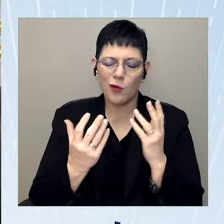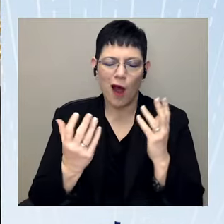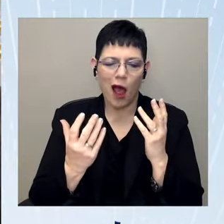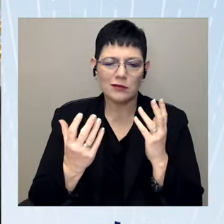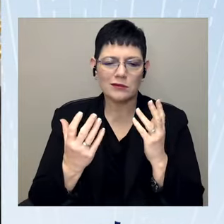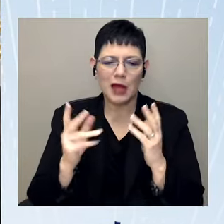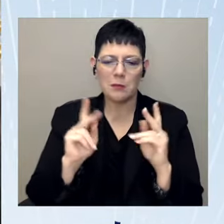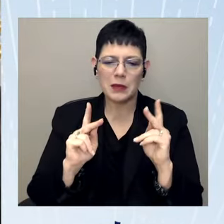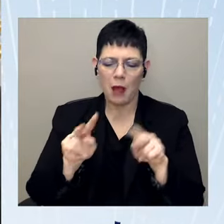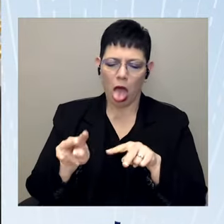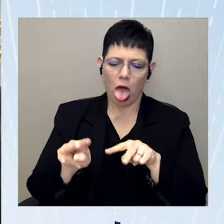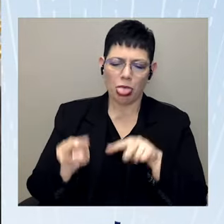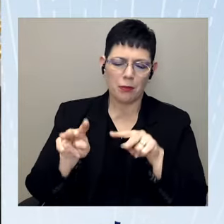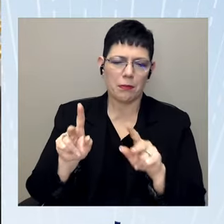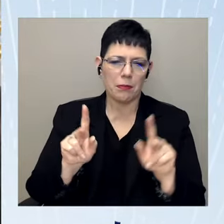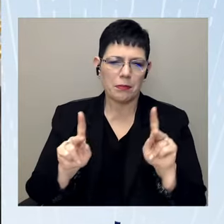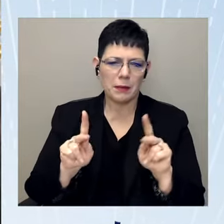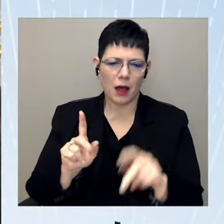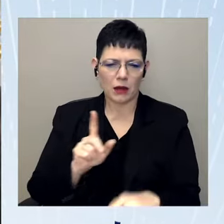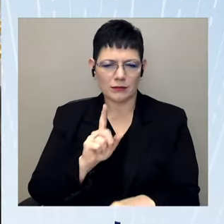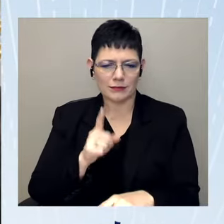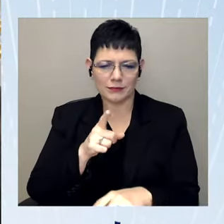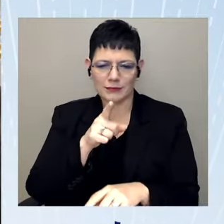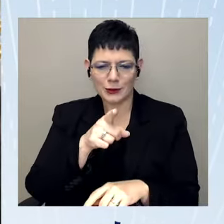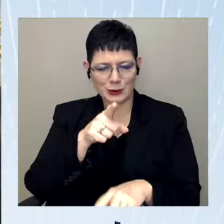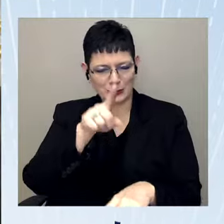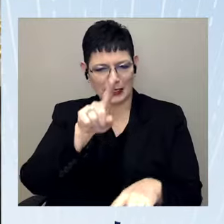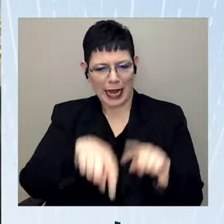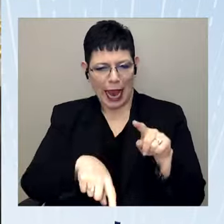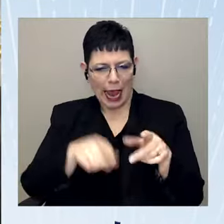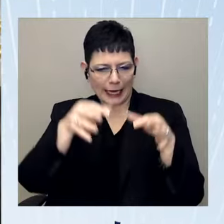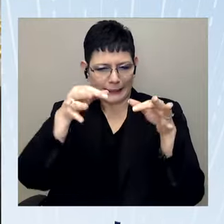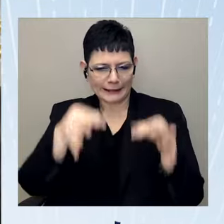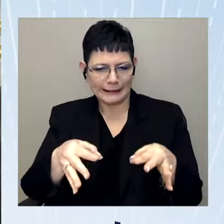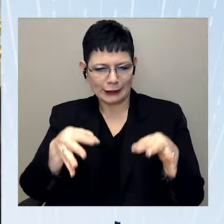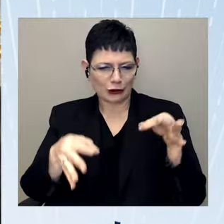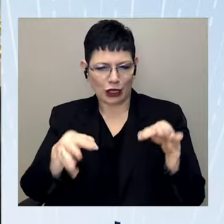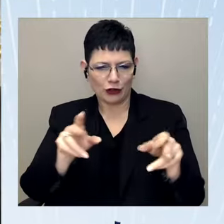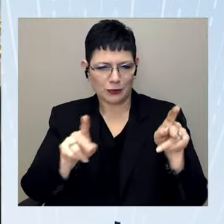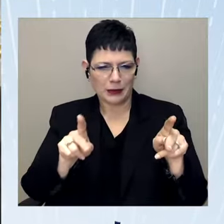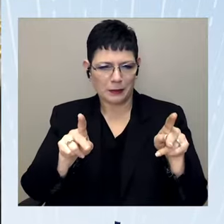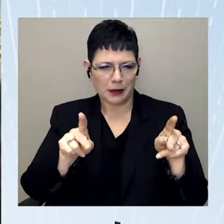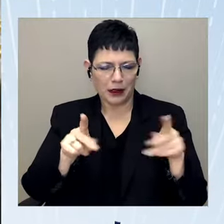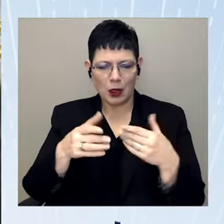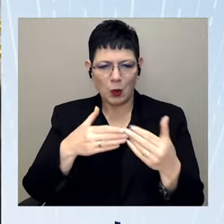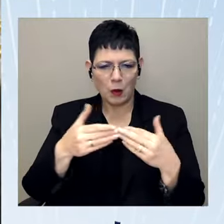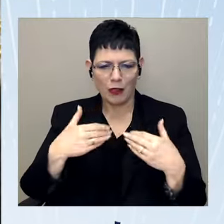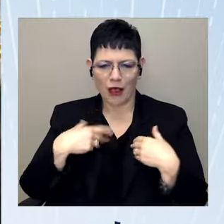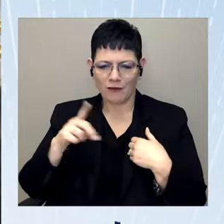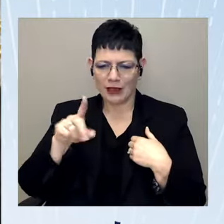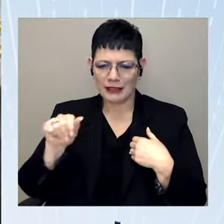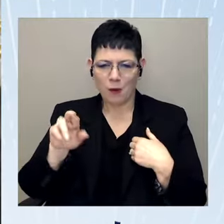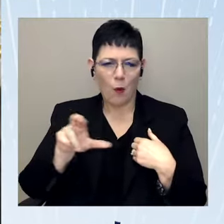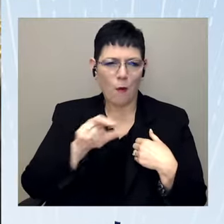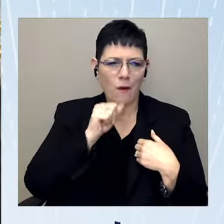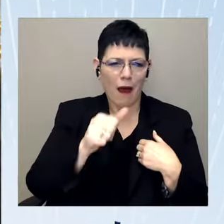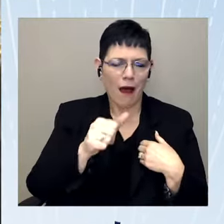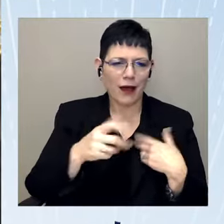be, how dare you underestimate someone who's determined to spark change, whether they have a disability or not. Yeah. Thank